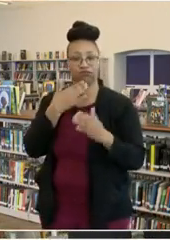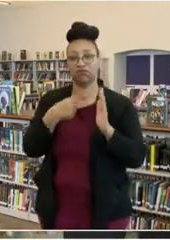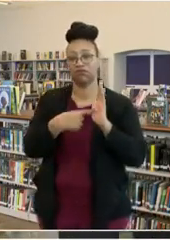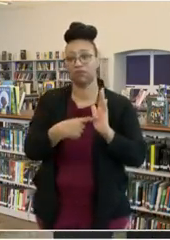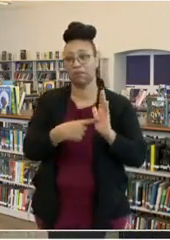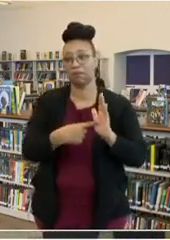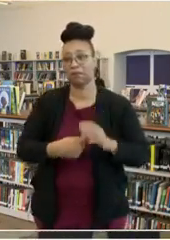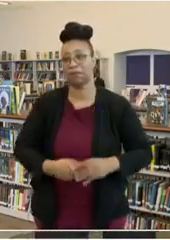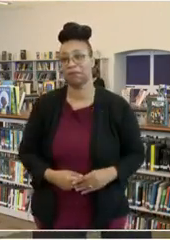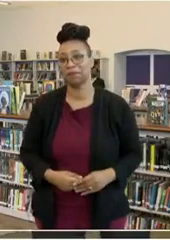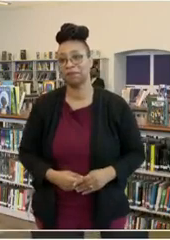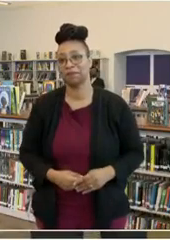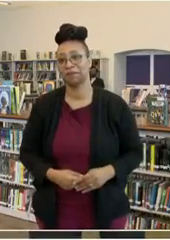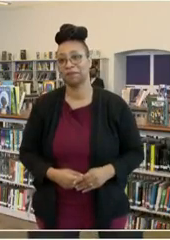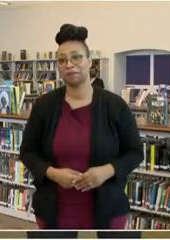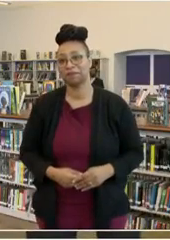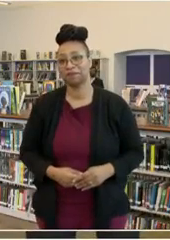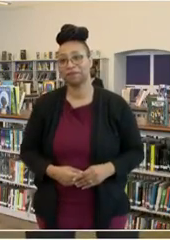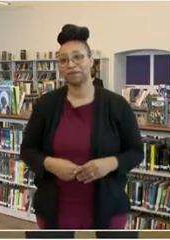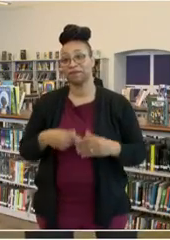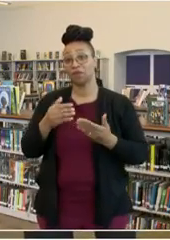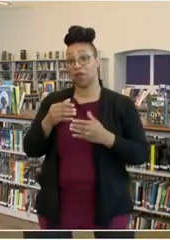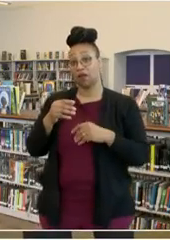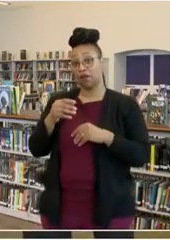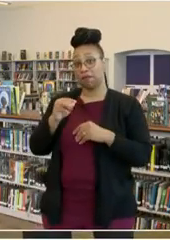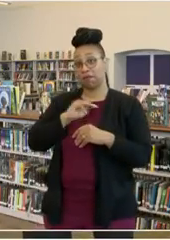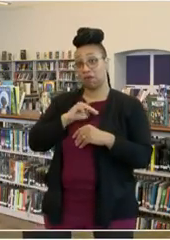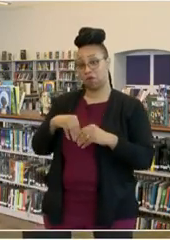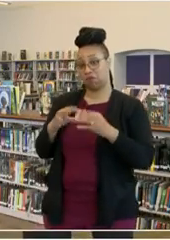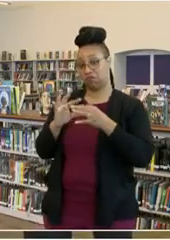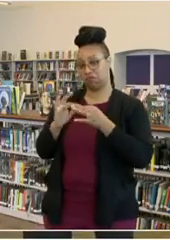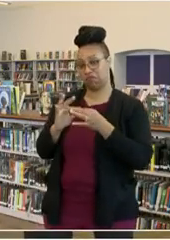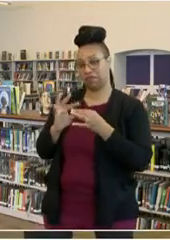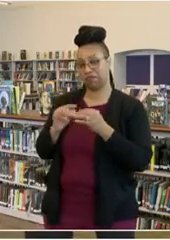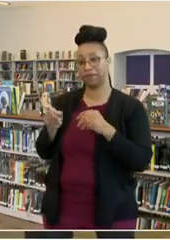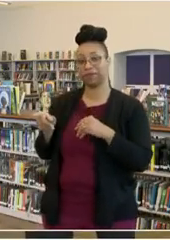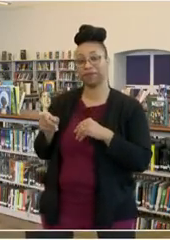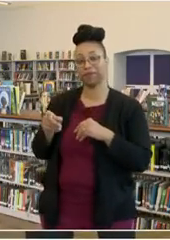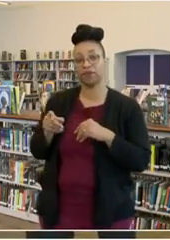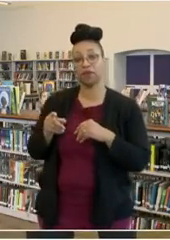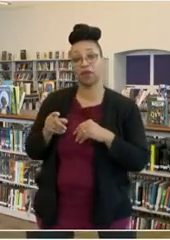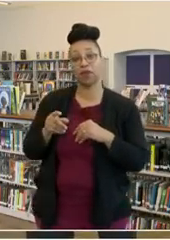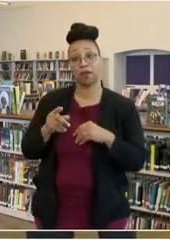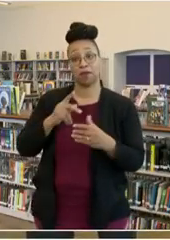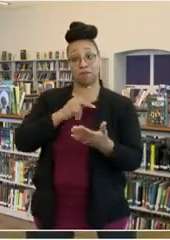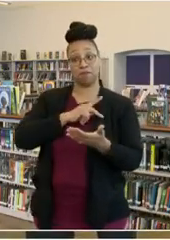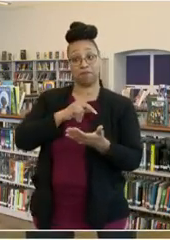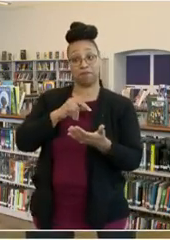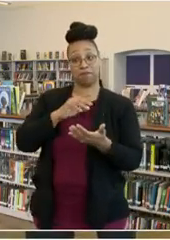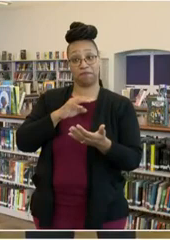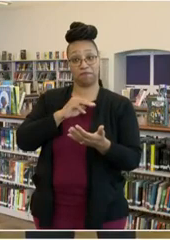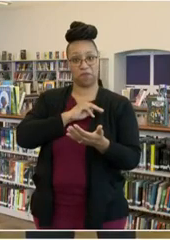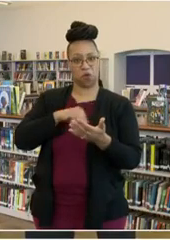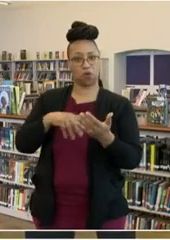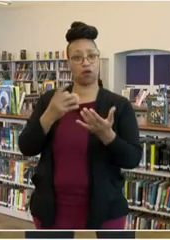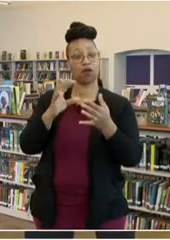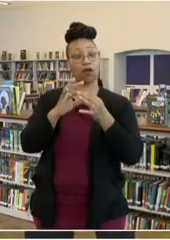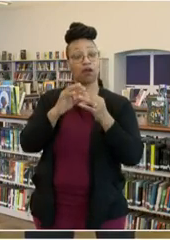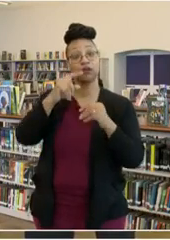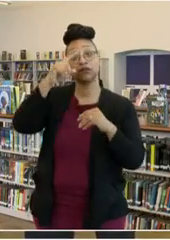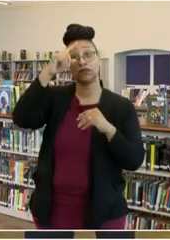time, in this case, the summer. But what we recognize is that families are looking